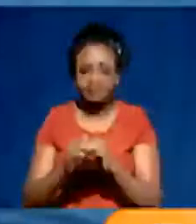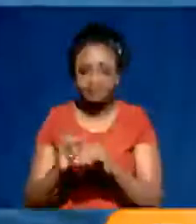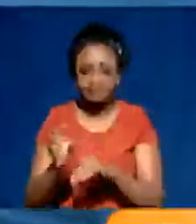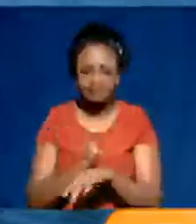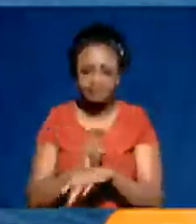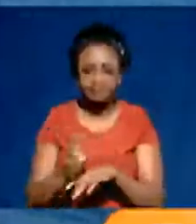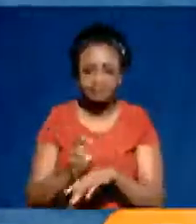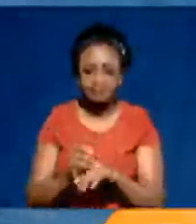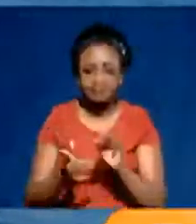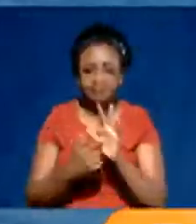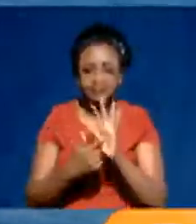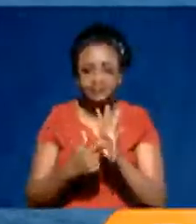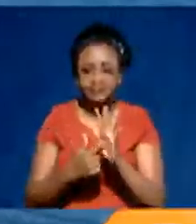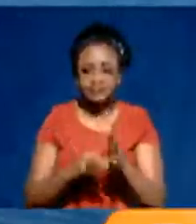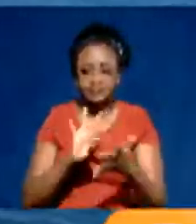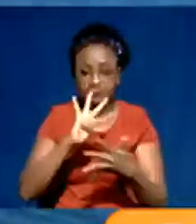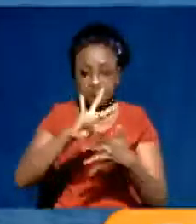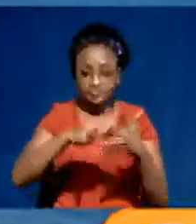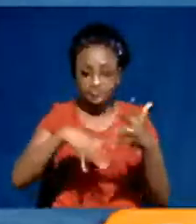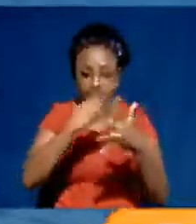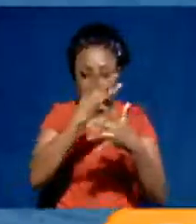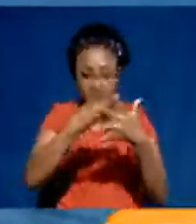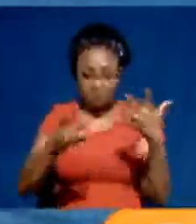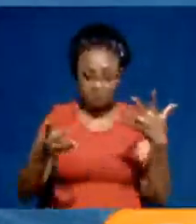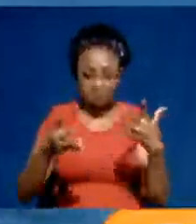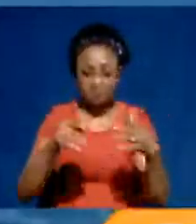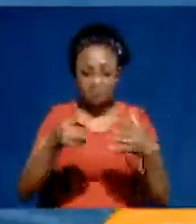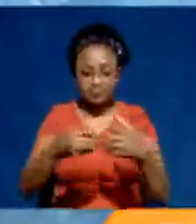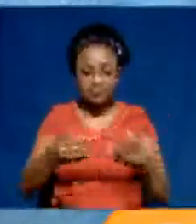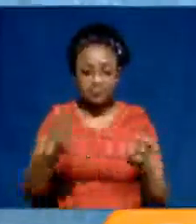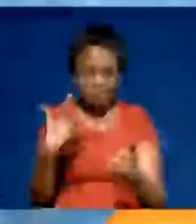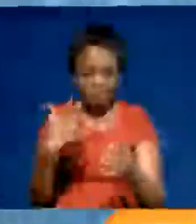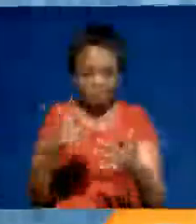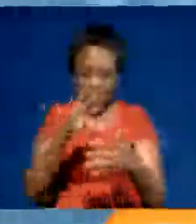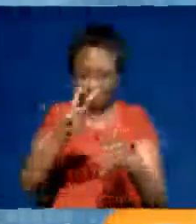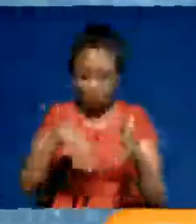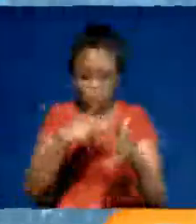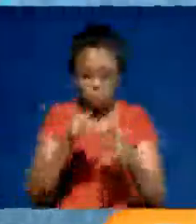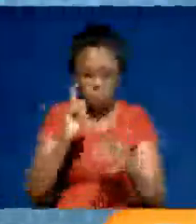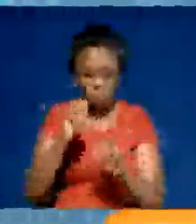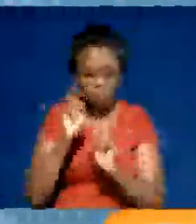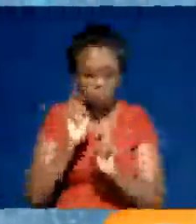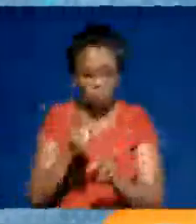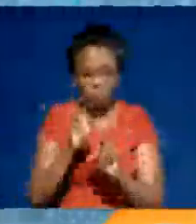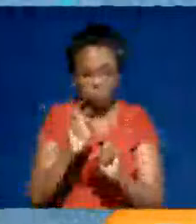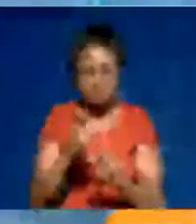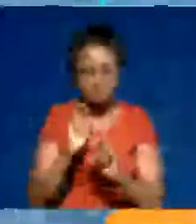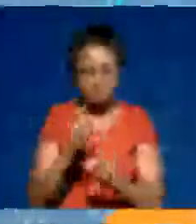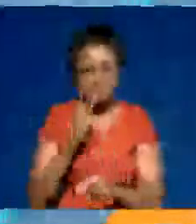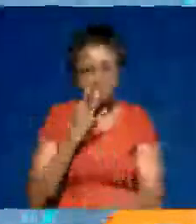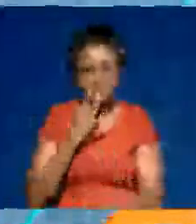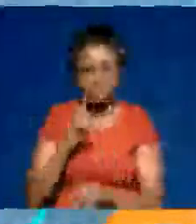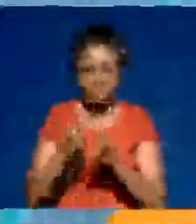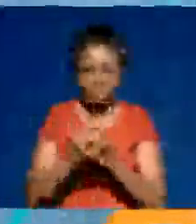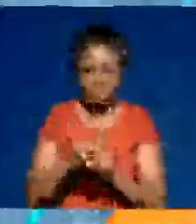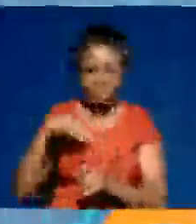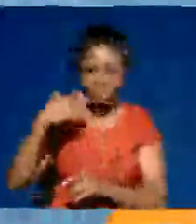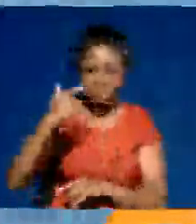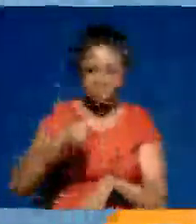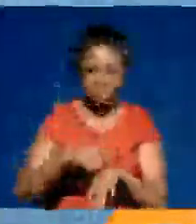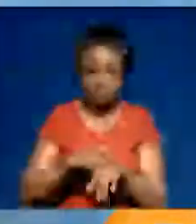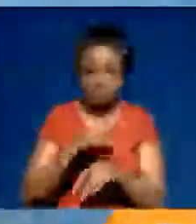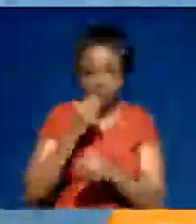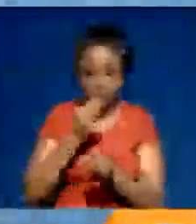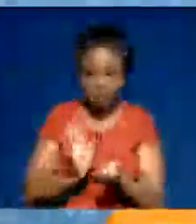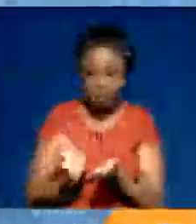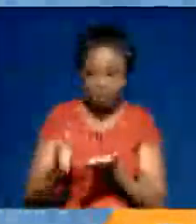net should be in order, should be checked regularly. At least every harvest, you need to take them